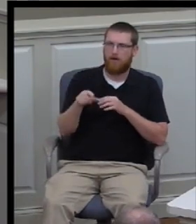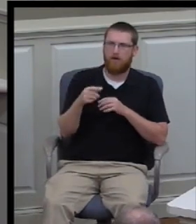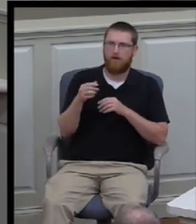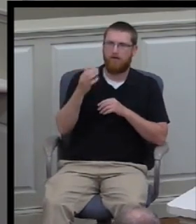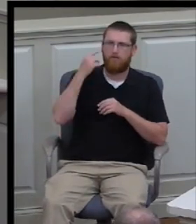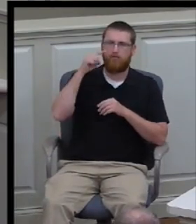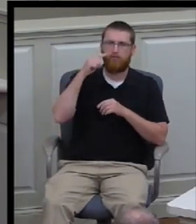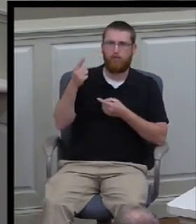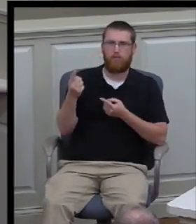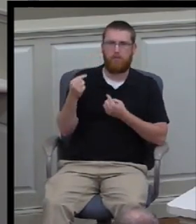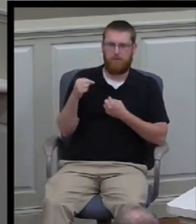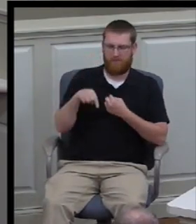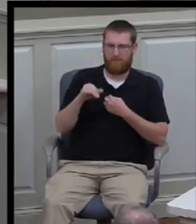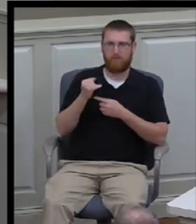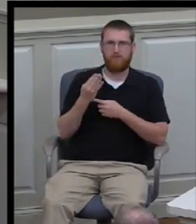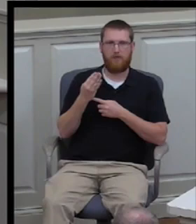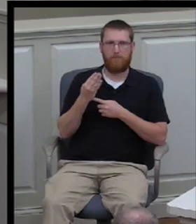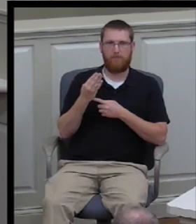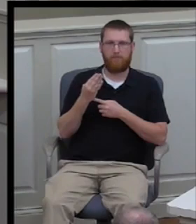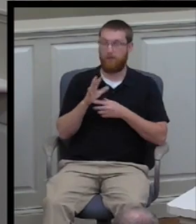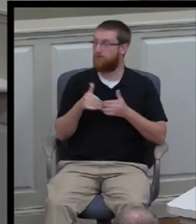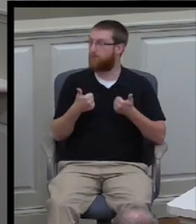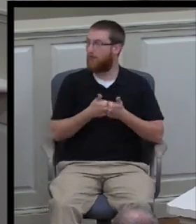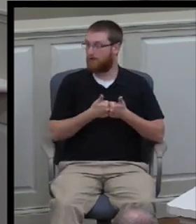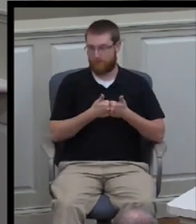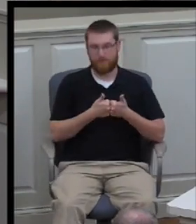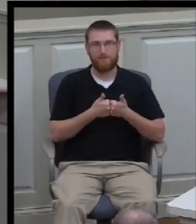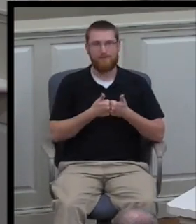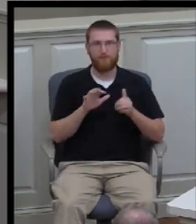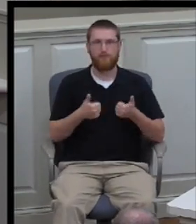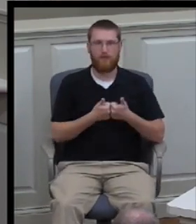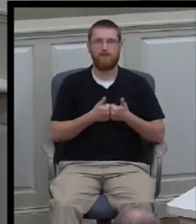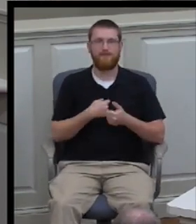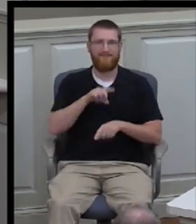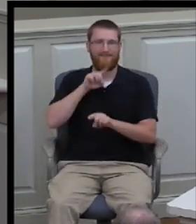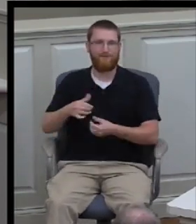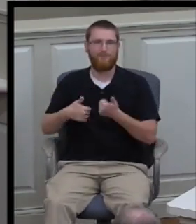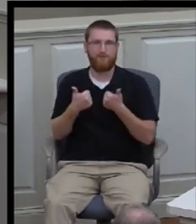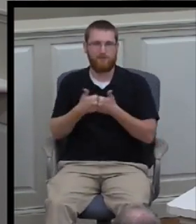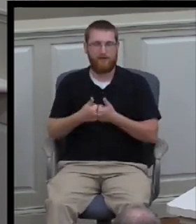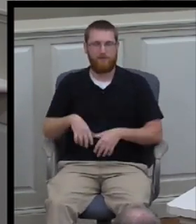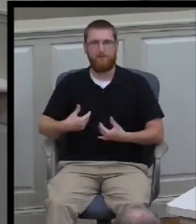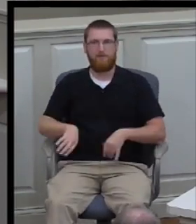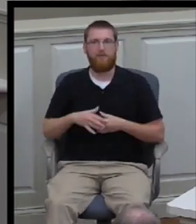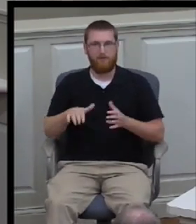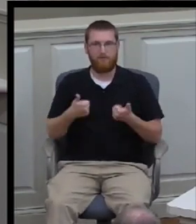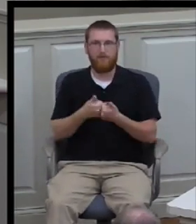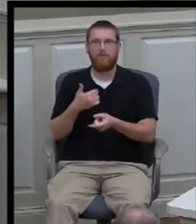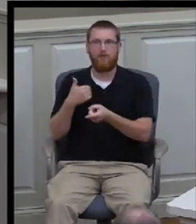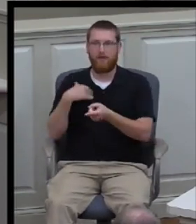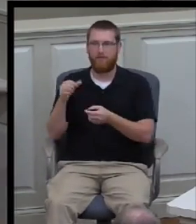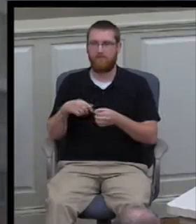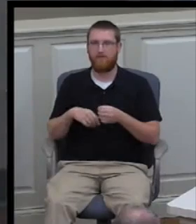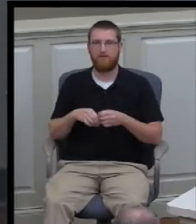attracted you to this job? Challenge. You got one. Very easy. You're getting your money's worth. The